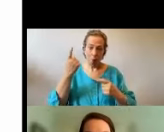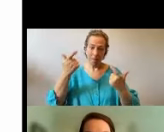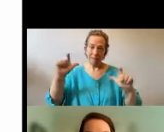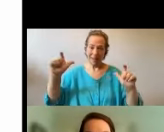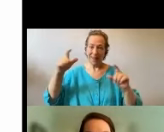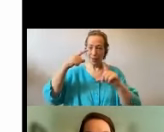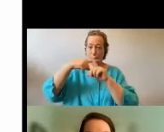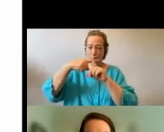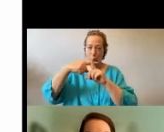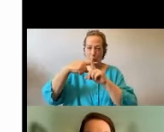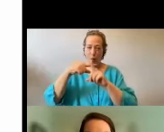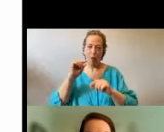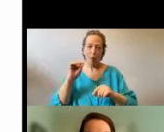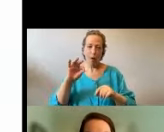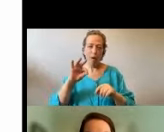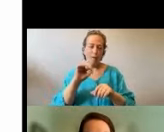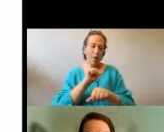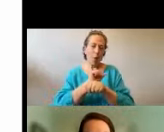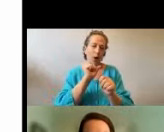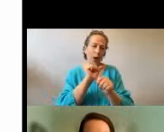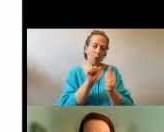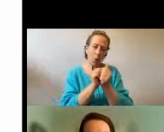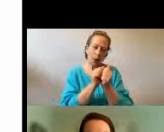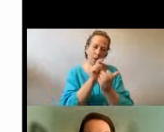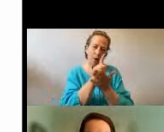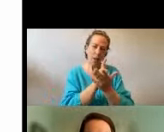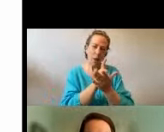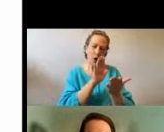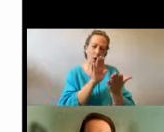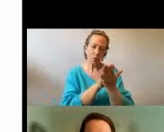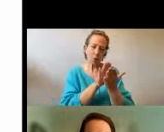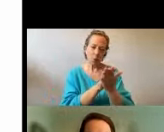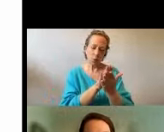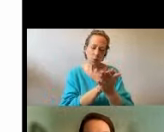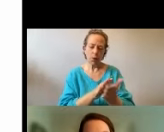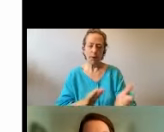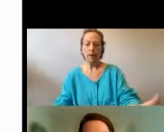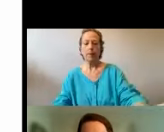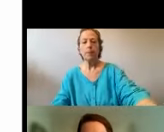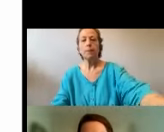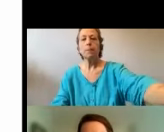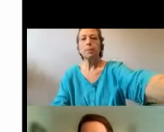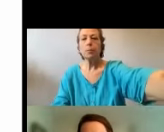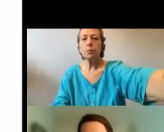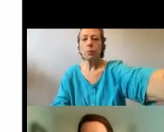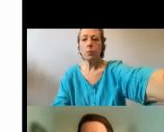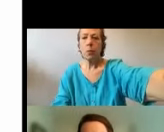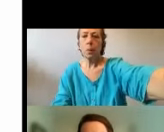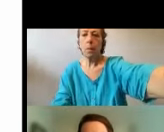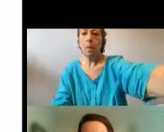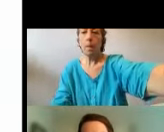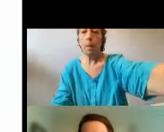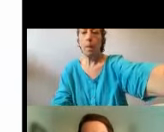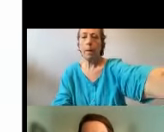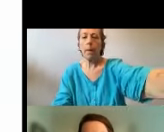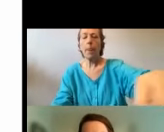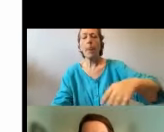setup at a law school. As far as cons, the only thing I can really think of